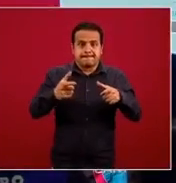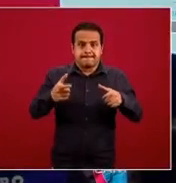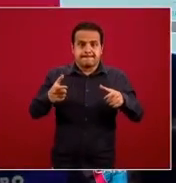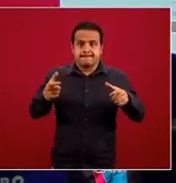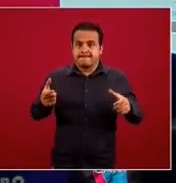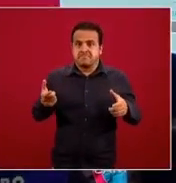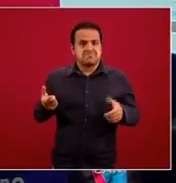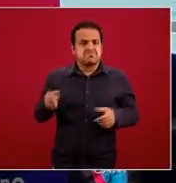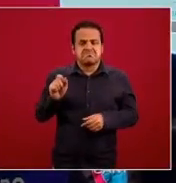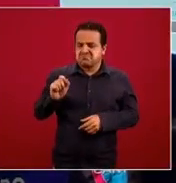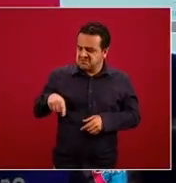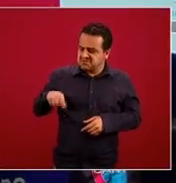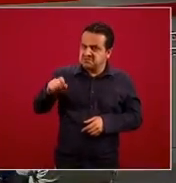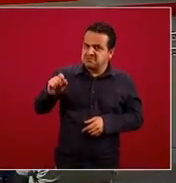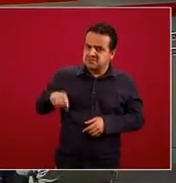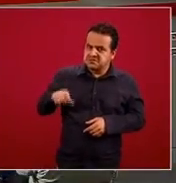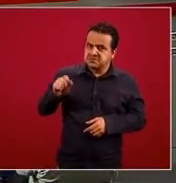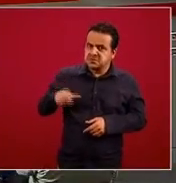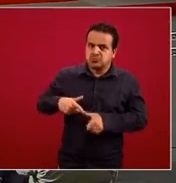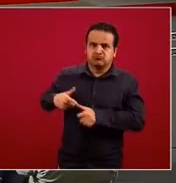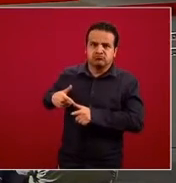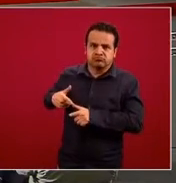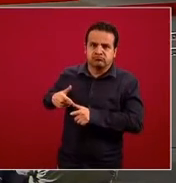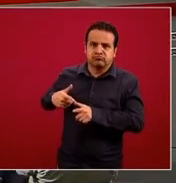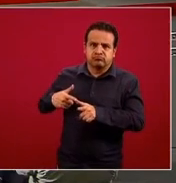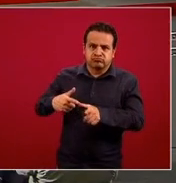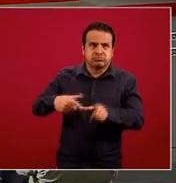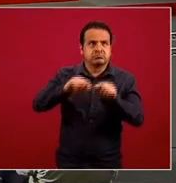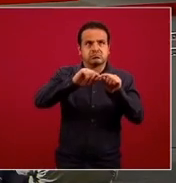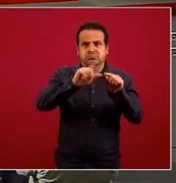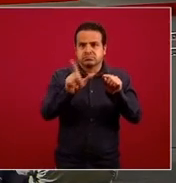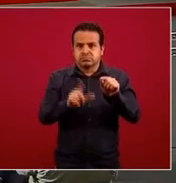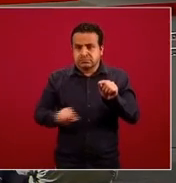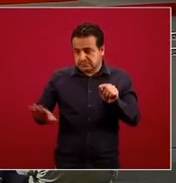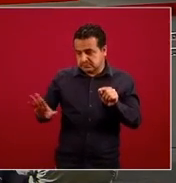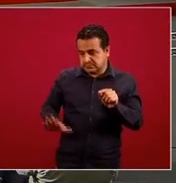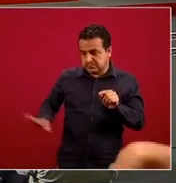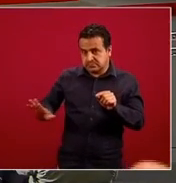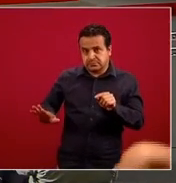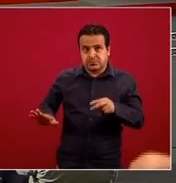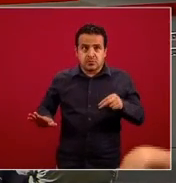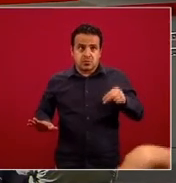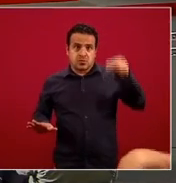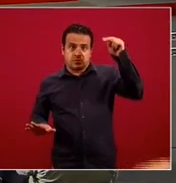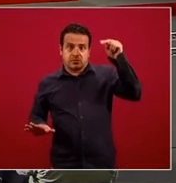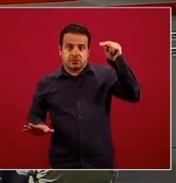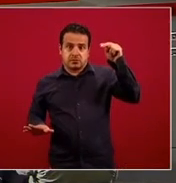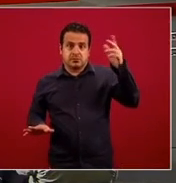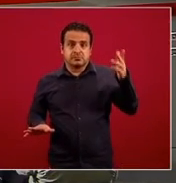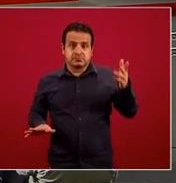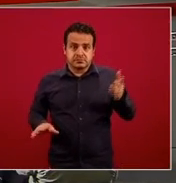of active cases continues to be present in states that have been